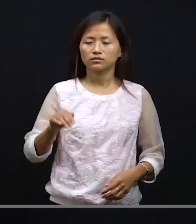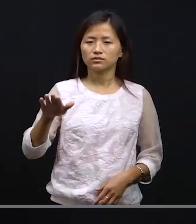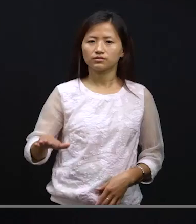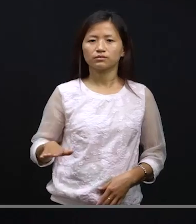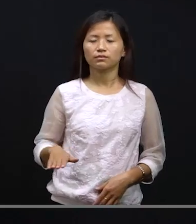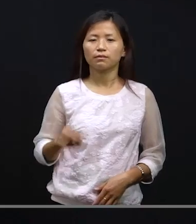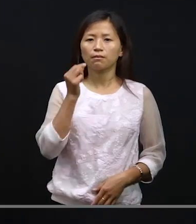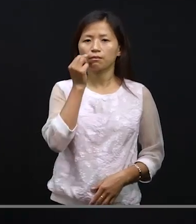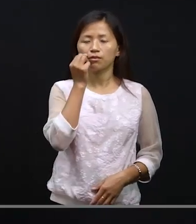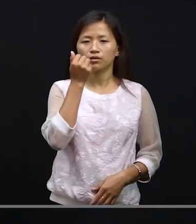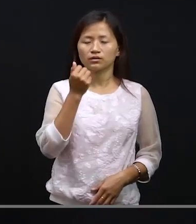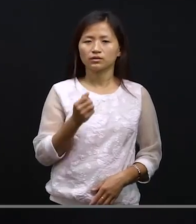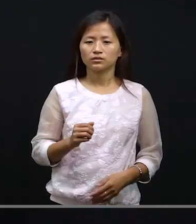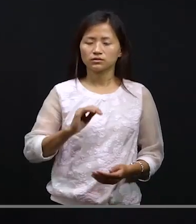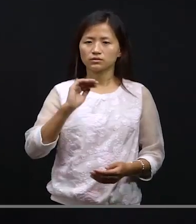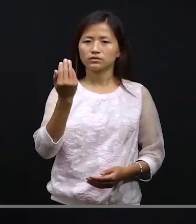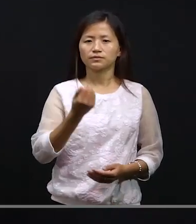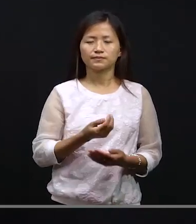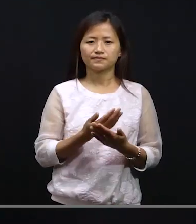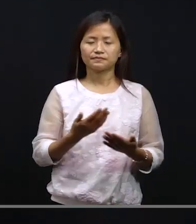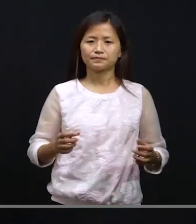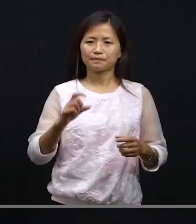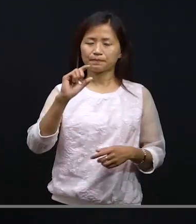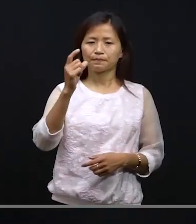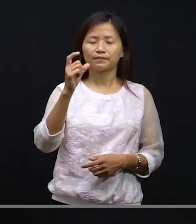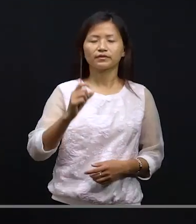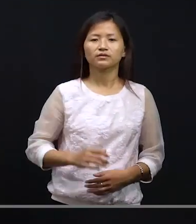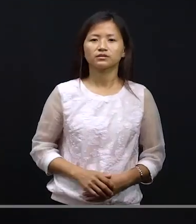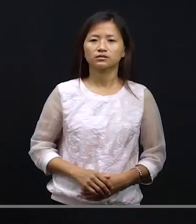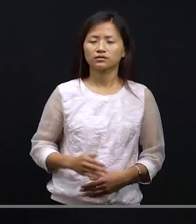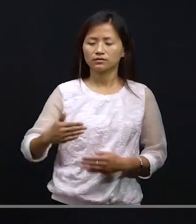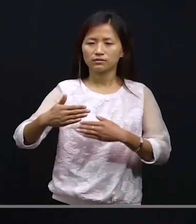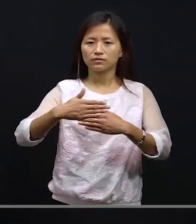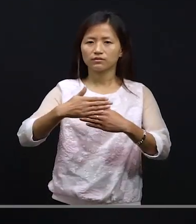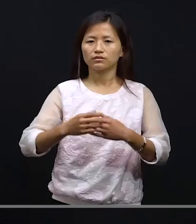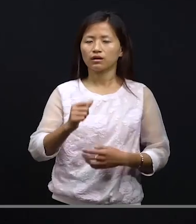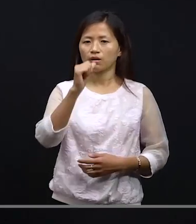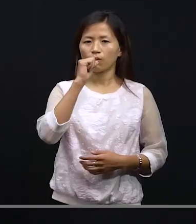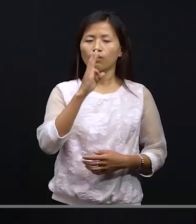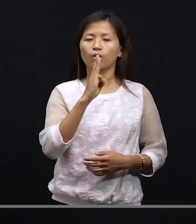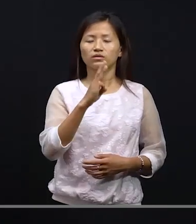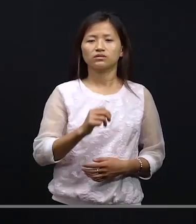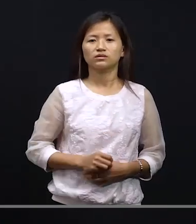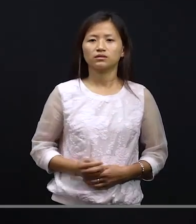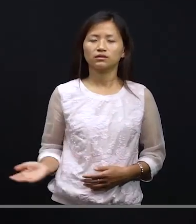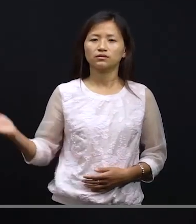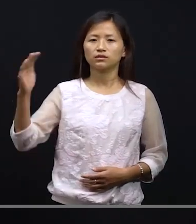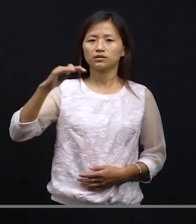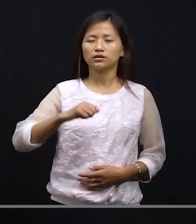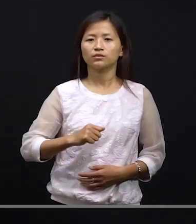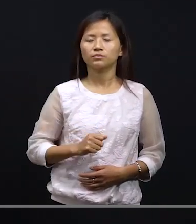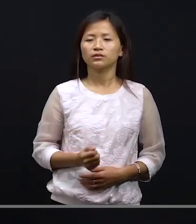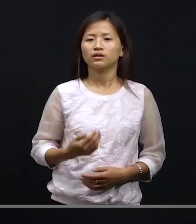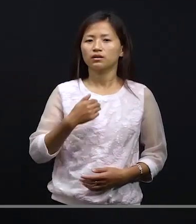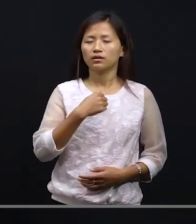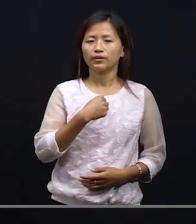boy was just playing with some shells on the seashore near the water, and the little boy said, "Come, I will hire